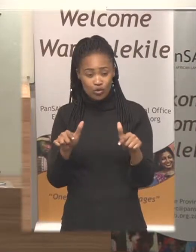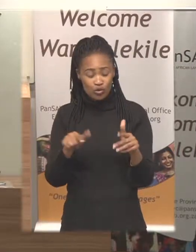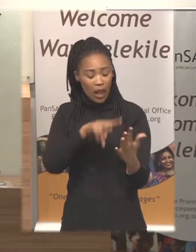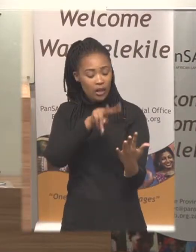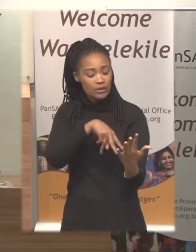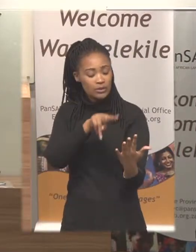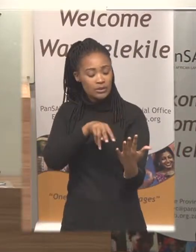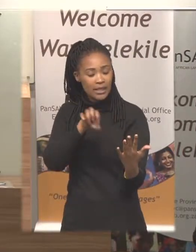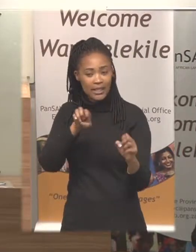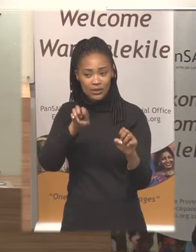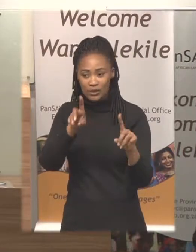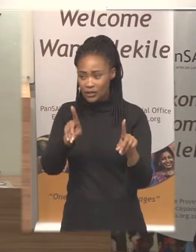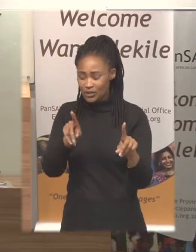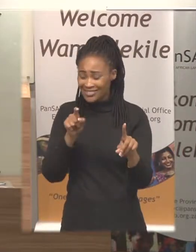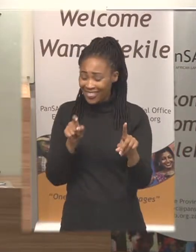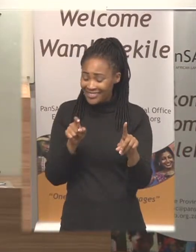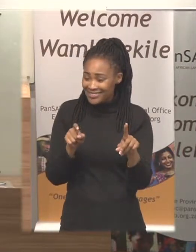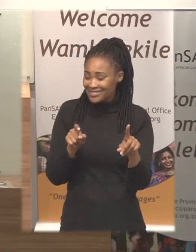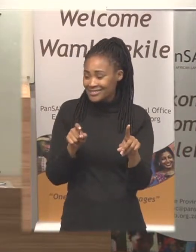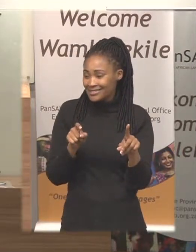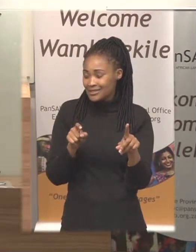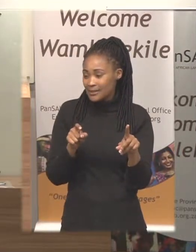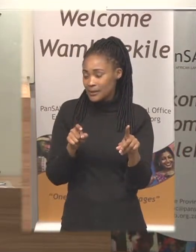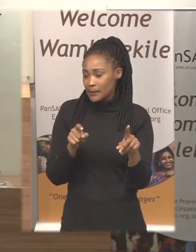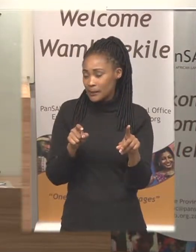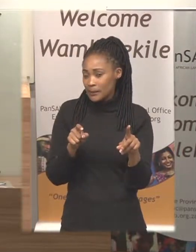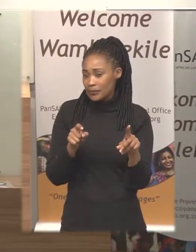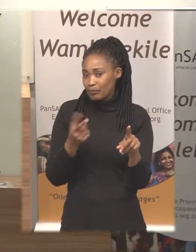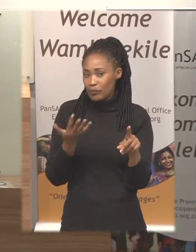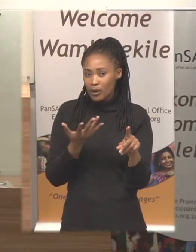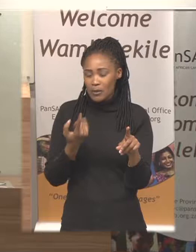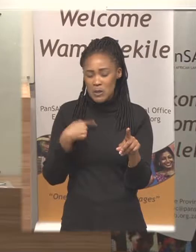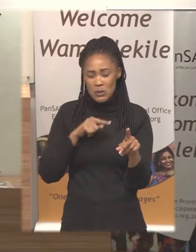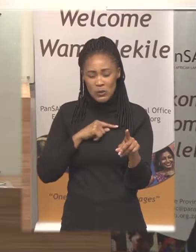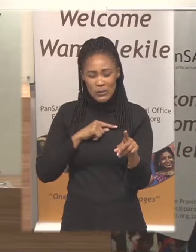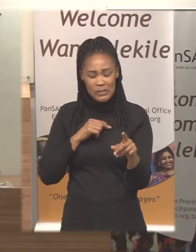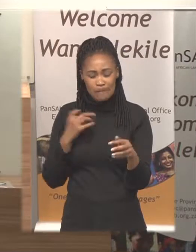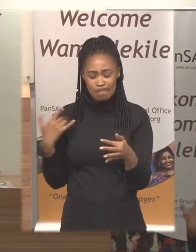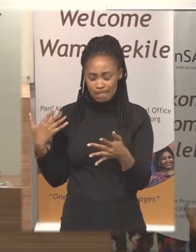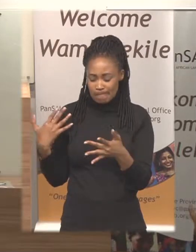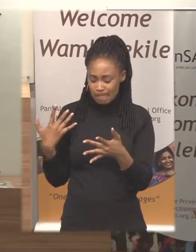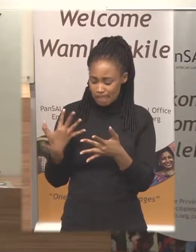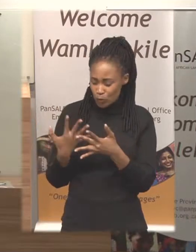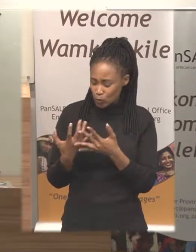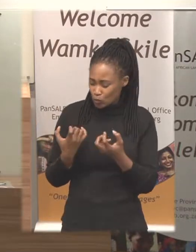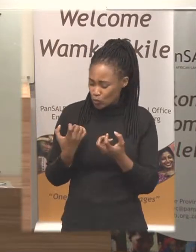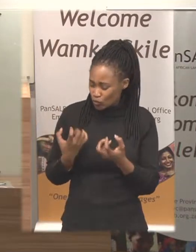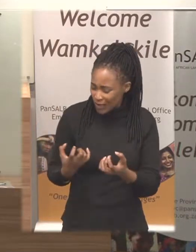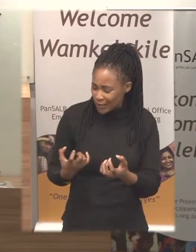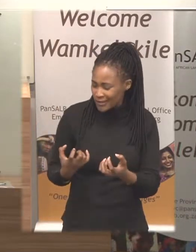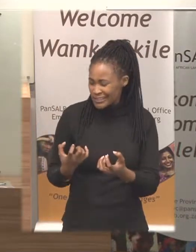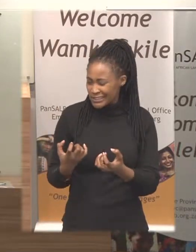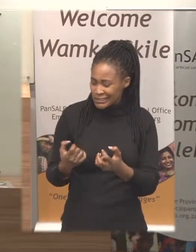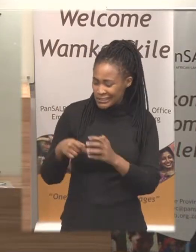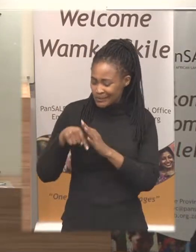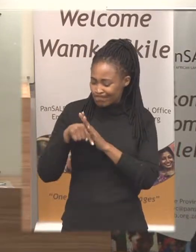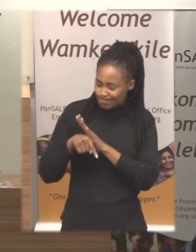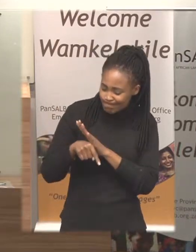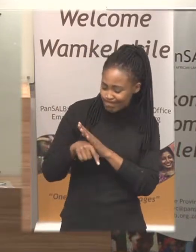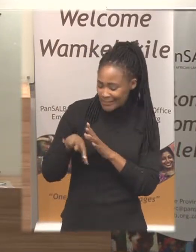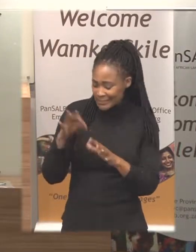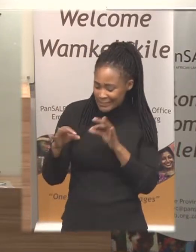education, this is something that we have been grappling with for quite some time, as we think, for